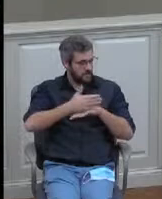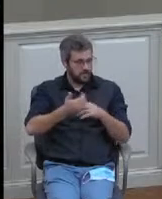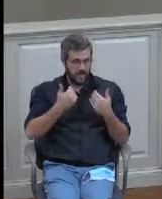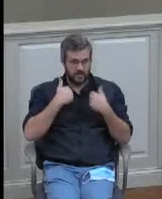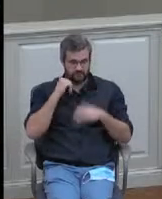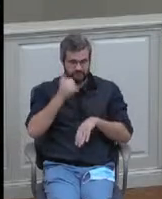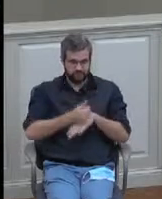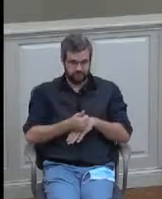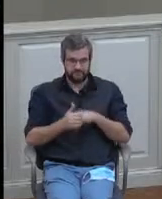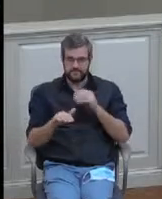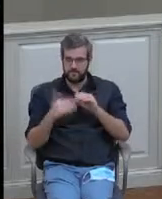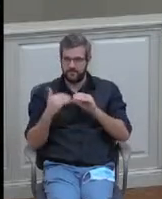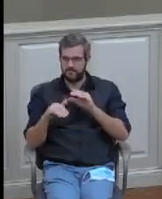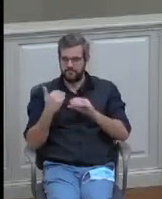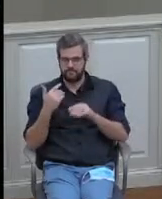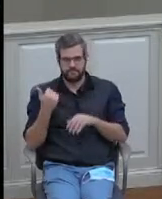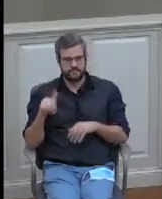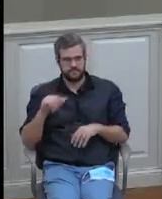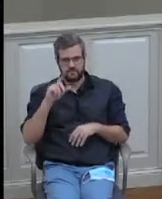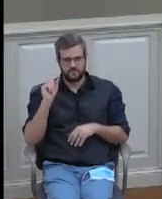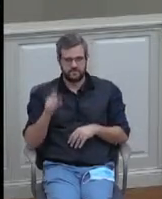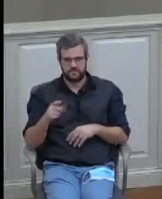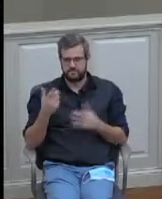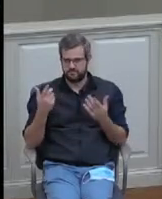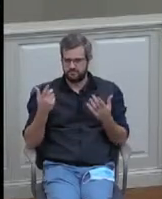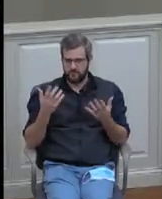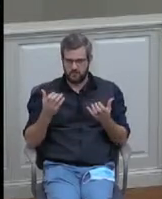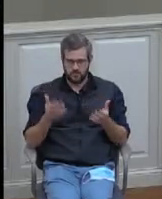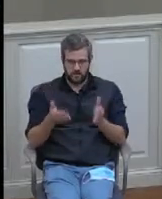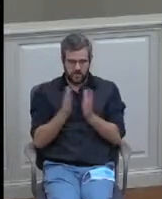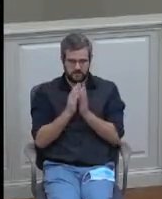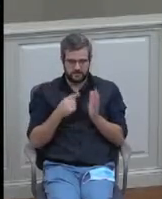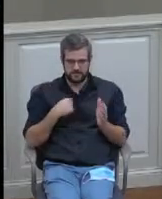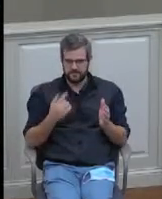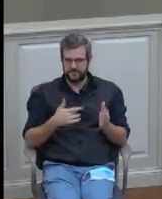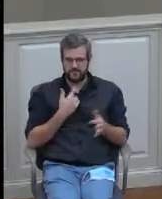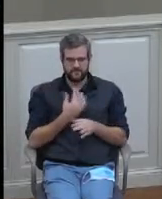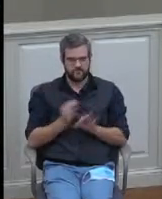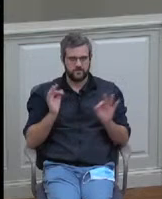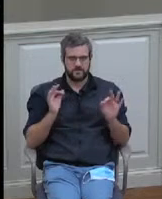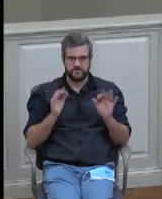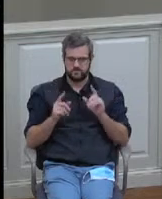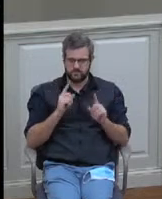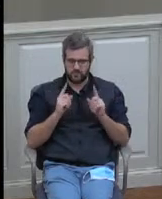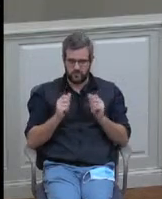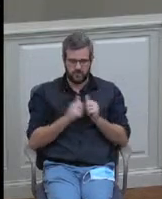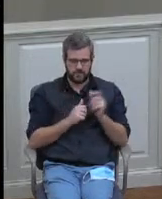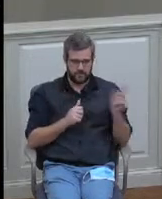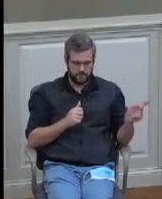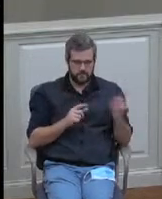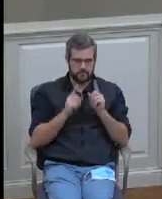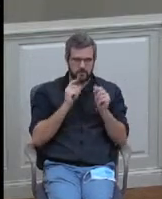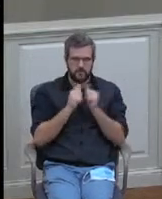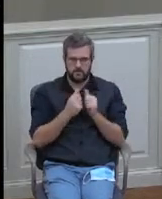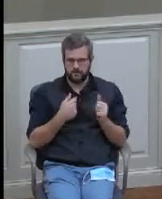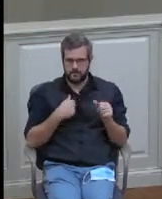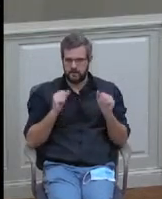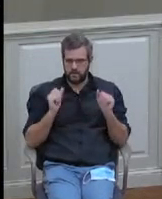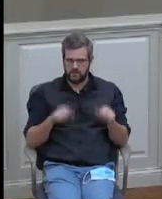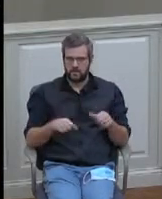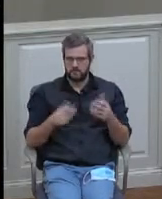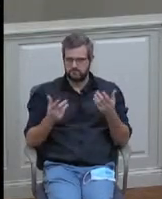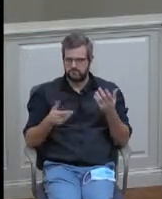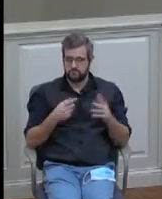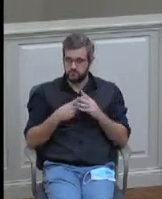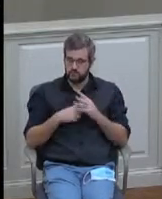up and getting emails. So if you all have any questions or anything that you want to ask me, feel free to talk to Earl and talk to me, and we can